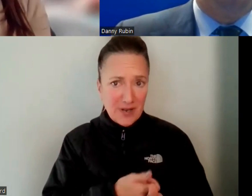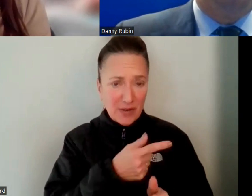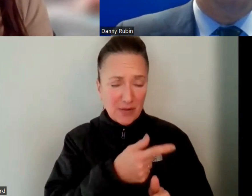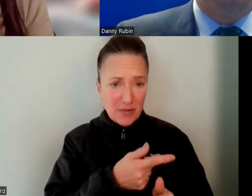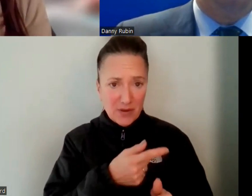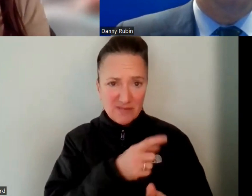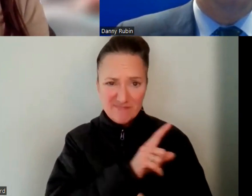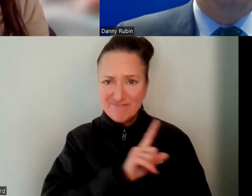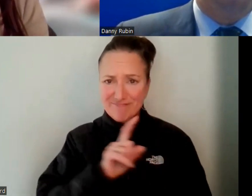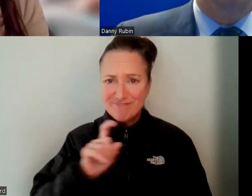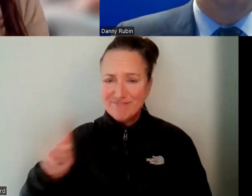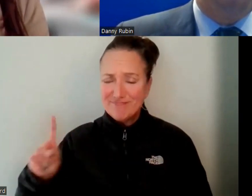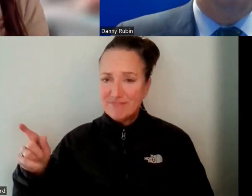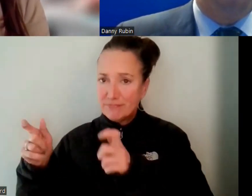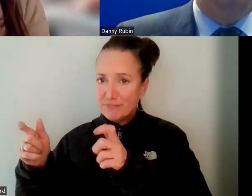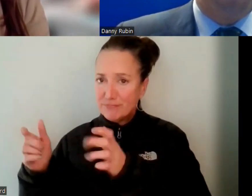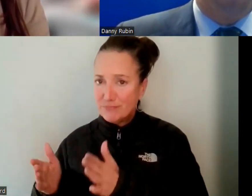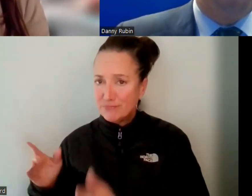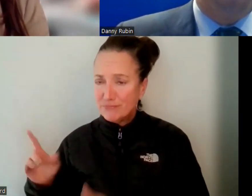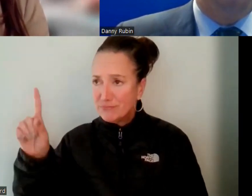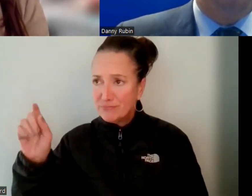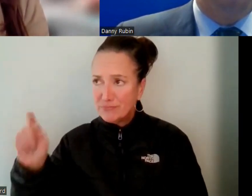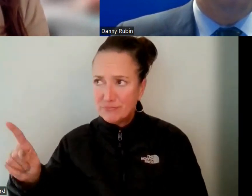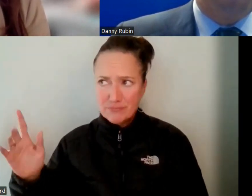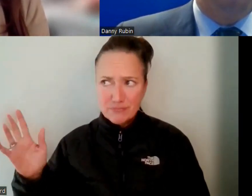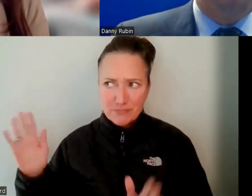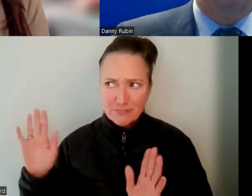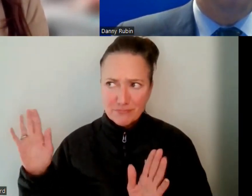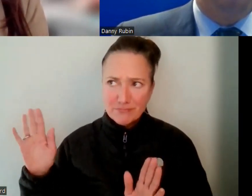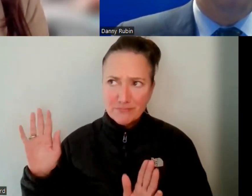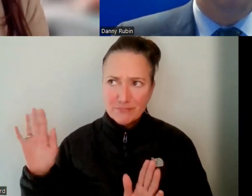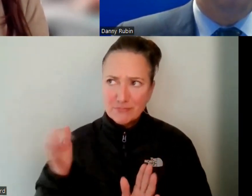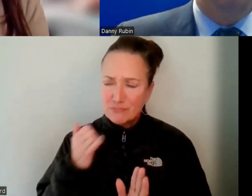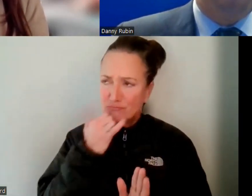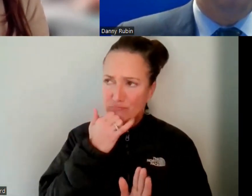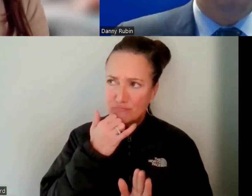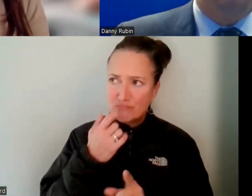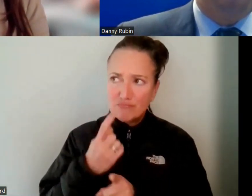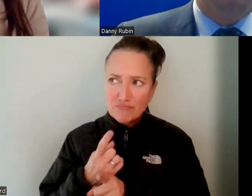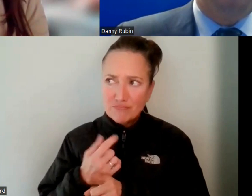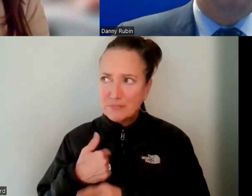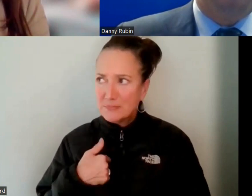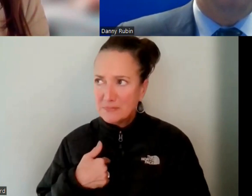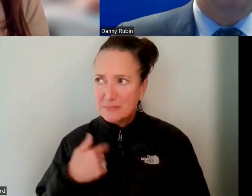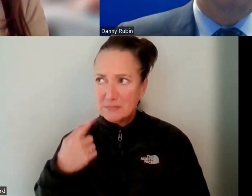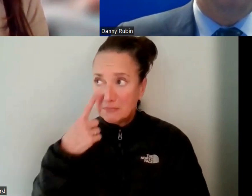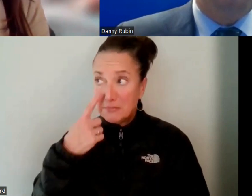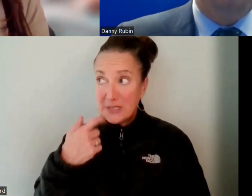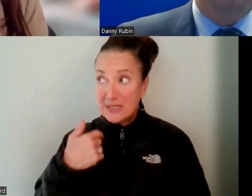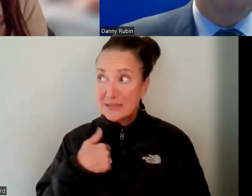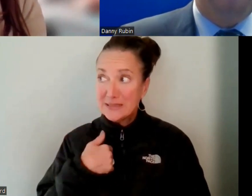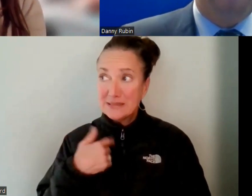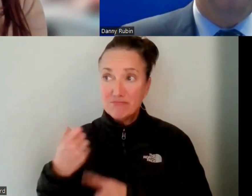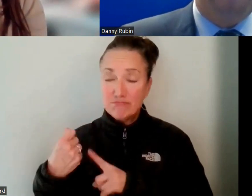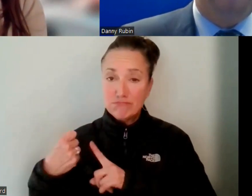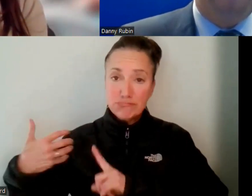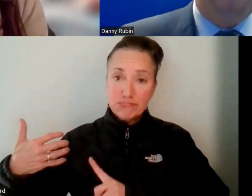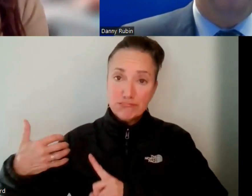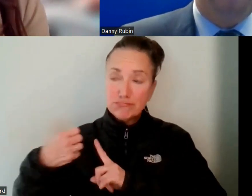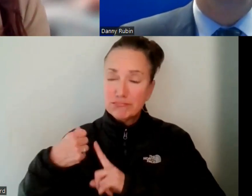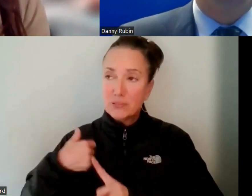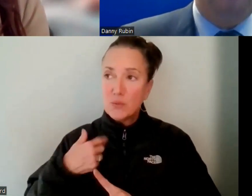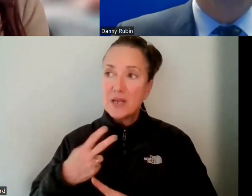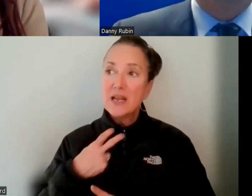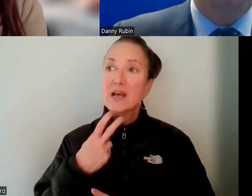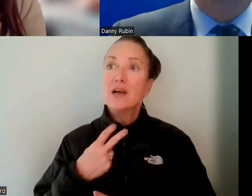ahead to the pharmacy manager and I asked him, hey, like, am I doing this right? Because the person screamed at me and it's like my,